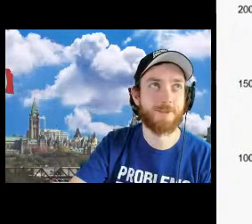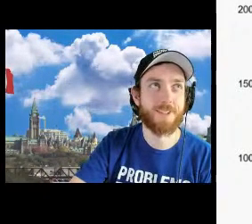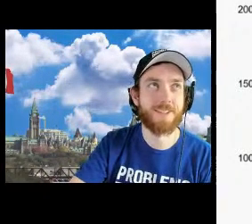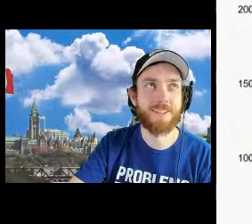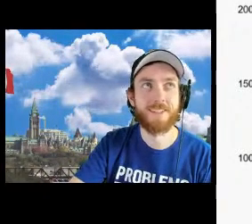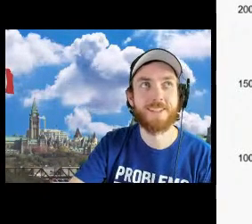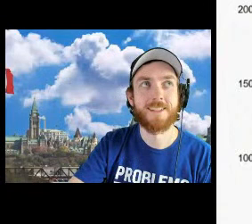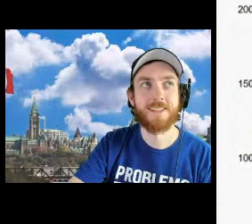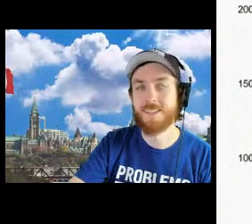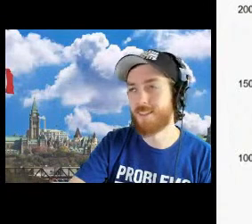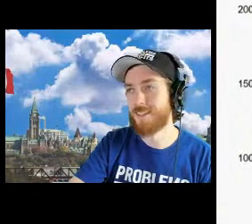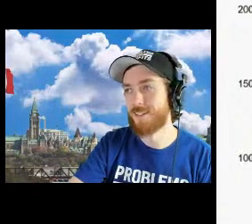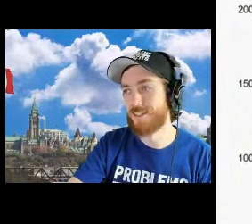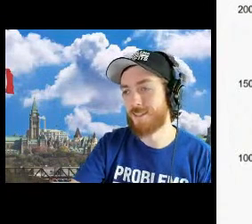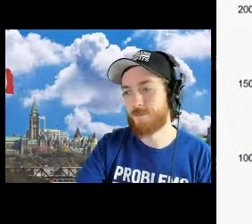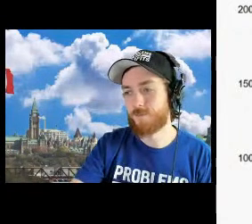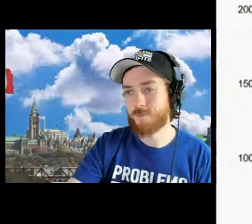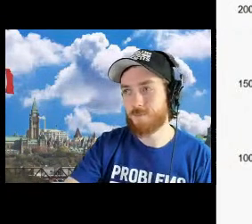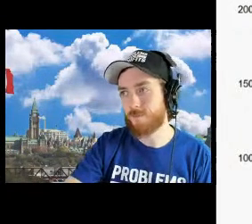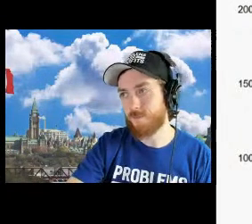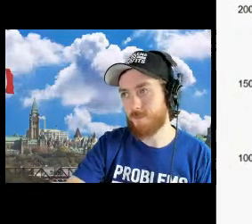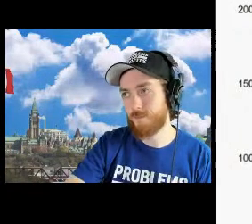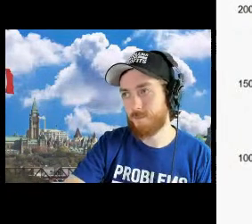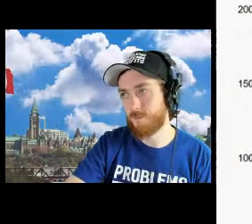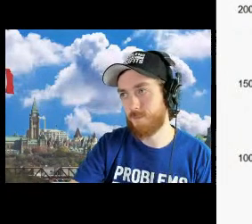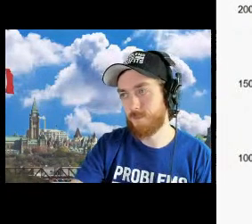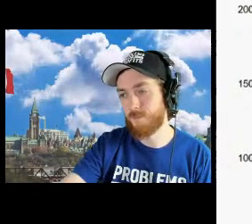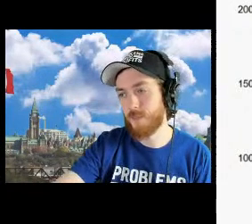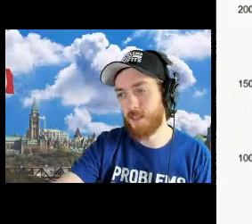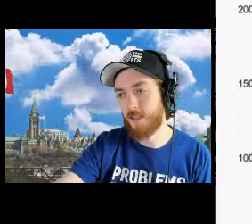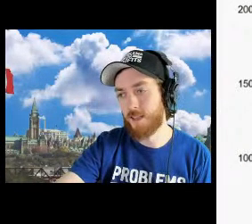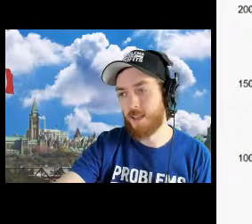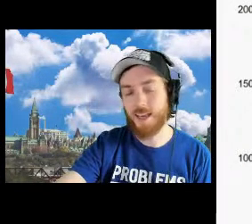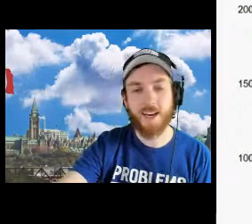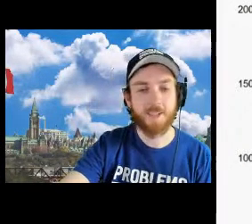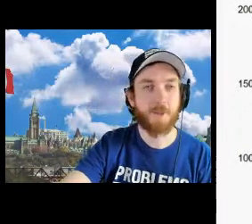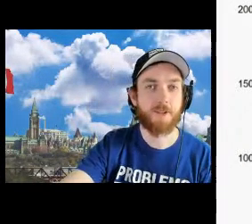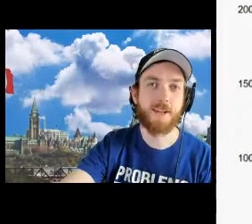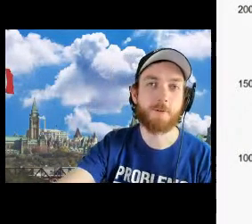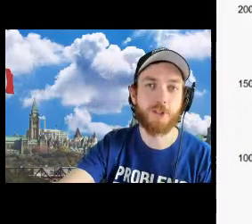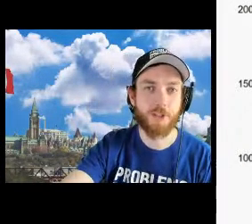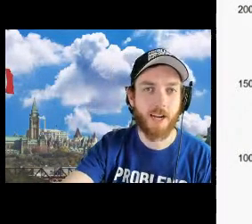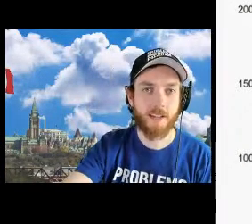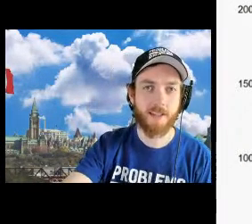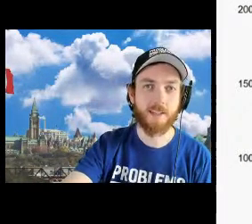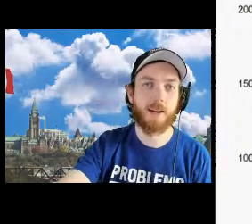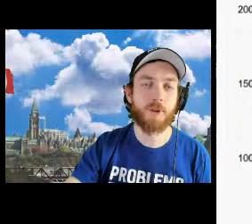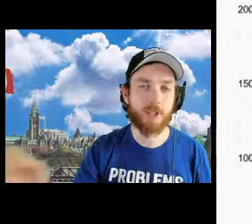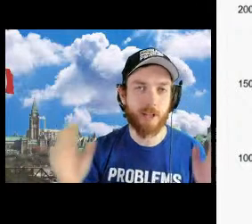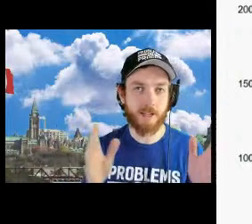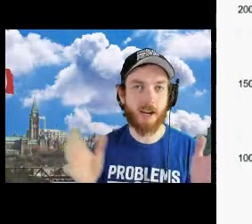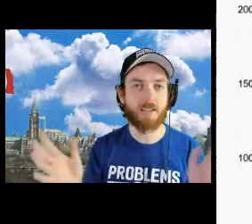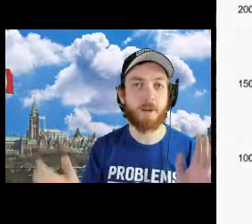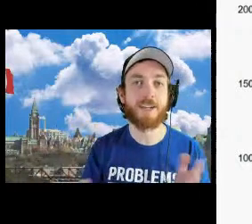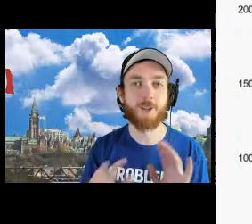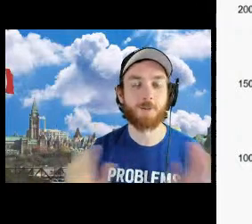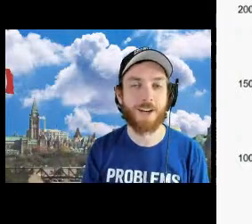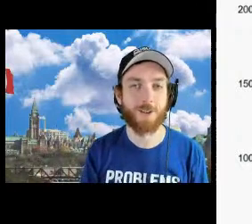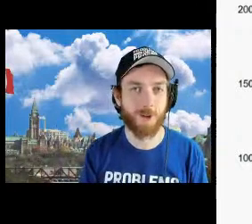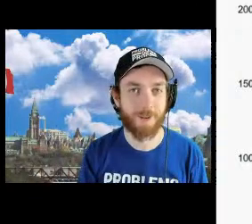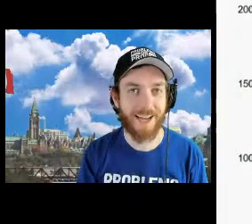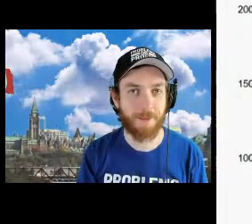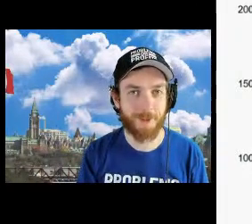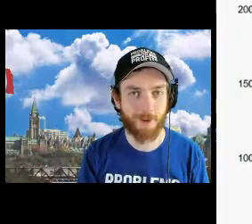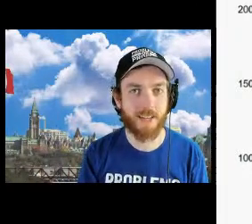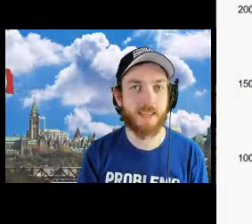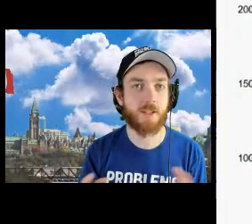almost 250,000 since the start of the pandemic last March. Hey guys, Peter and I were just chatting, and I'm pretty sure, I just want to make sure we all